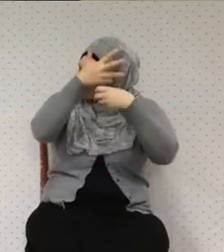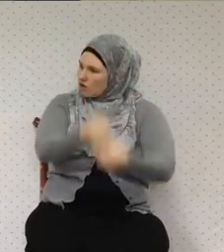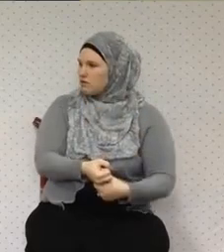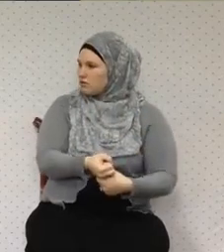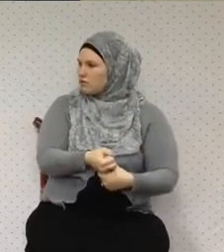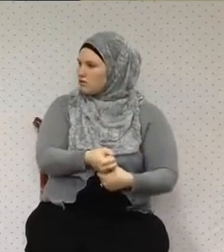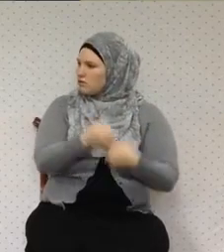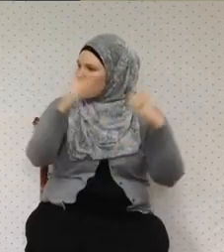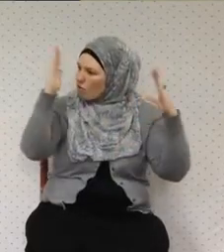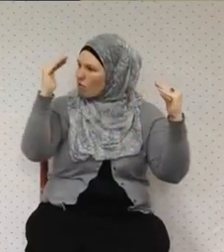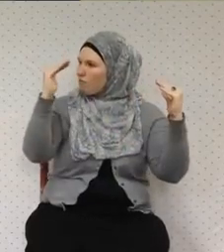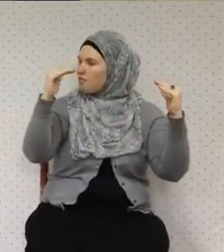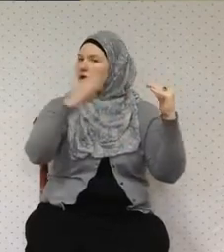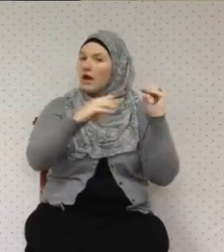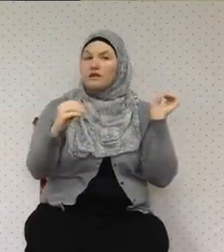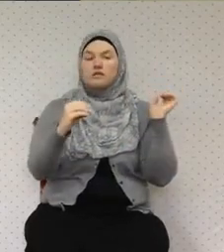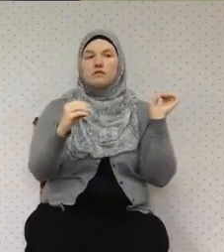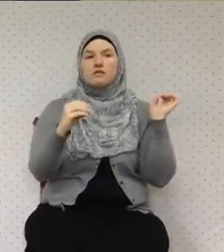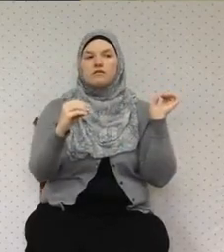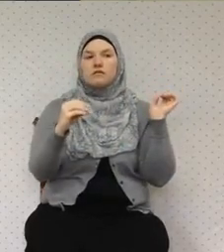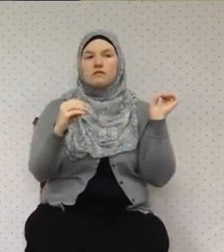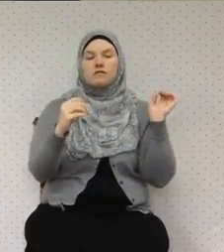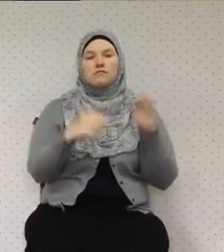trust, hope and